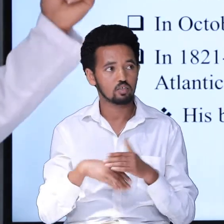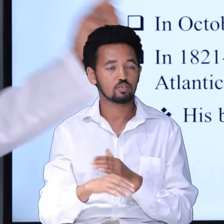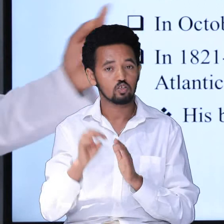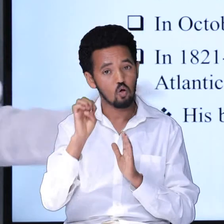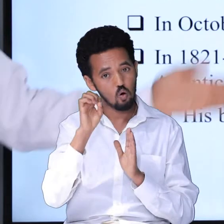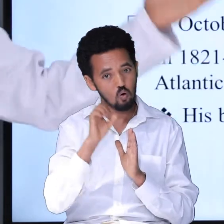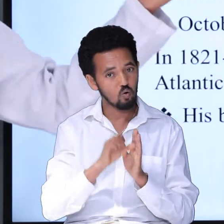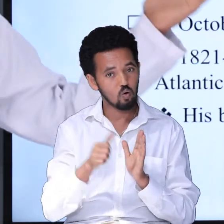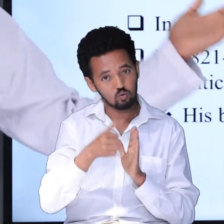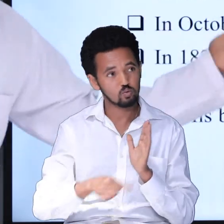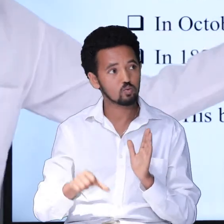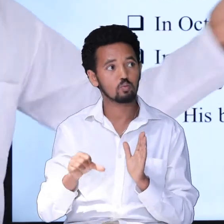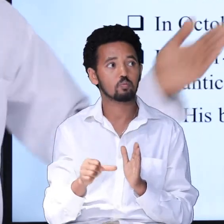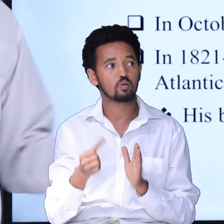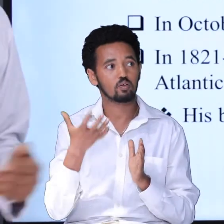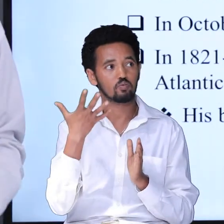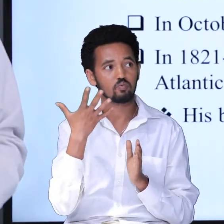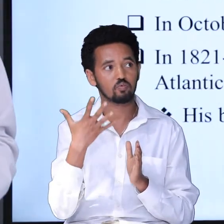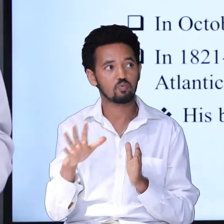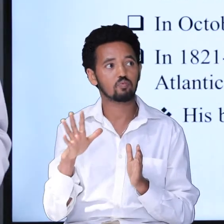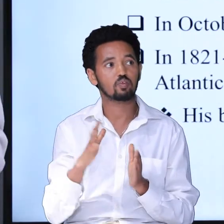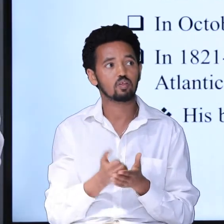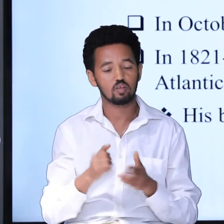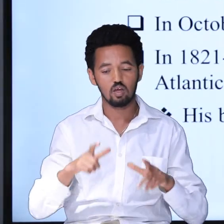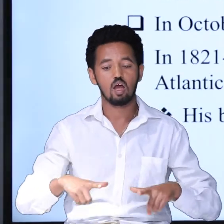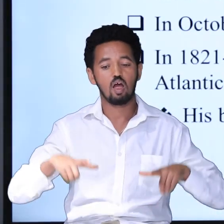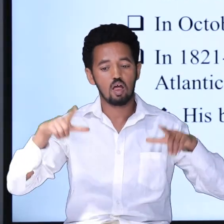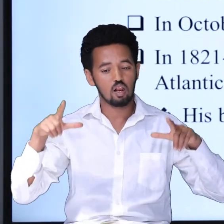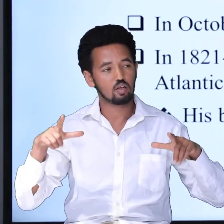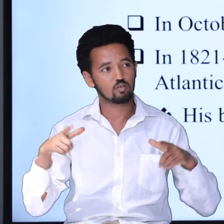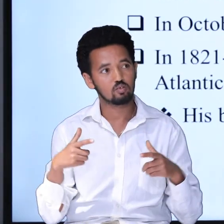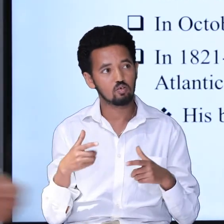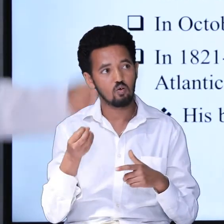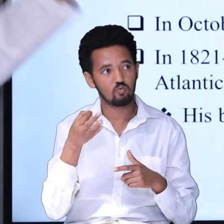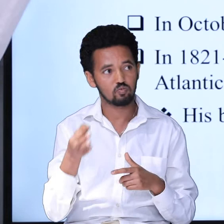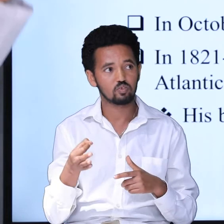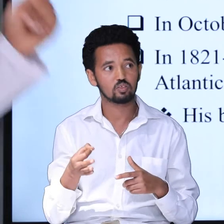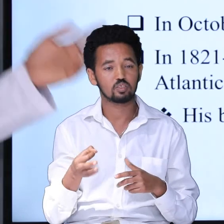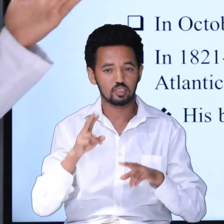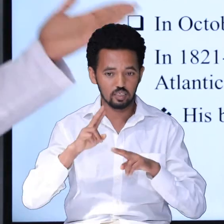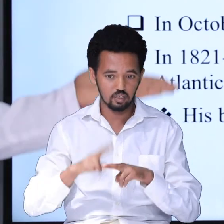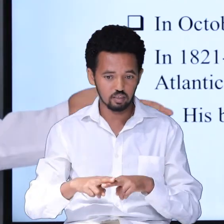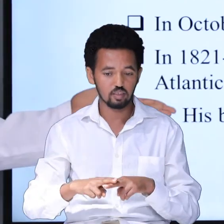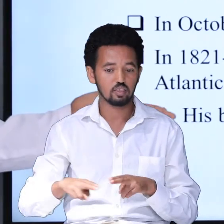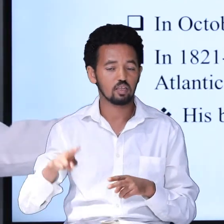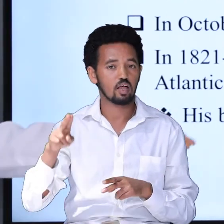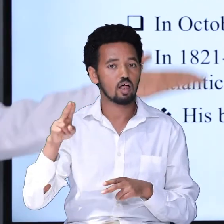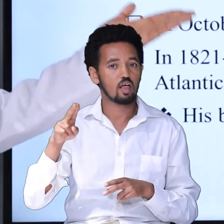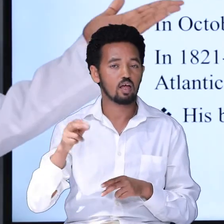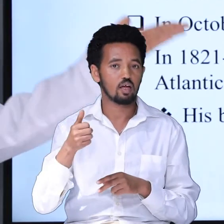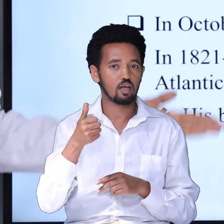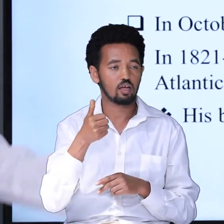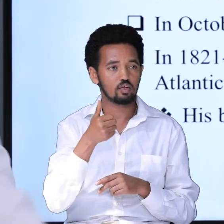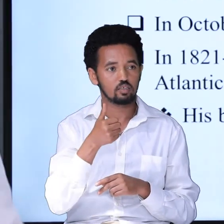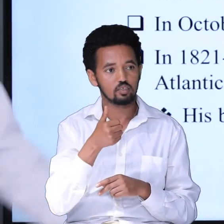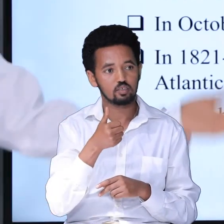October 1815, he sent to the island of St. Helena. In 1821, he